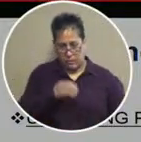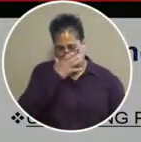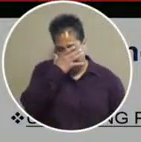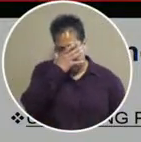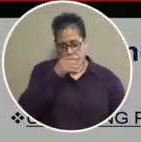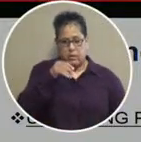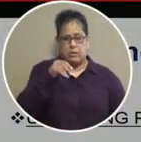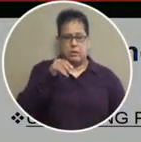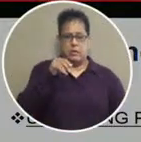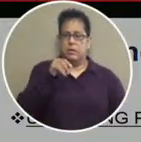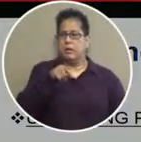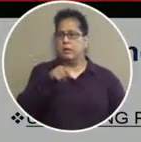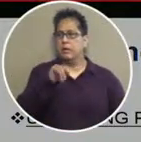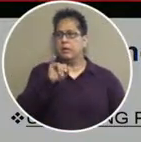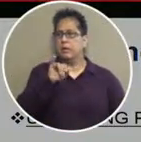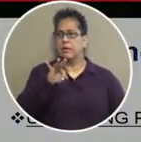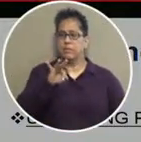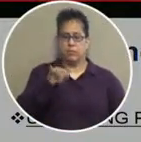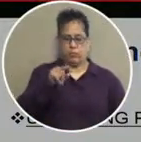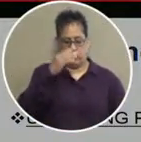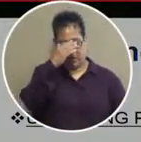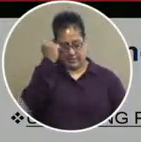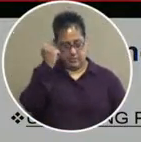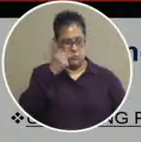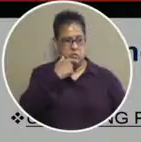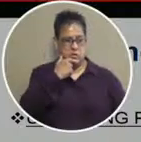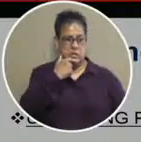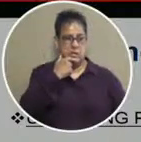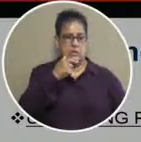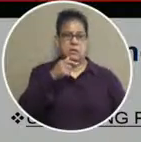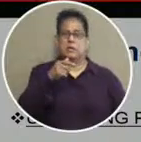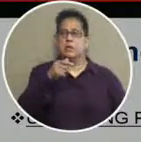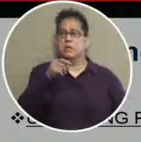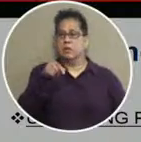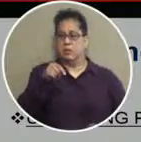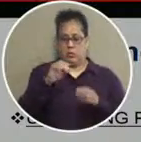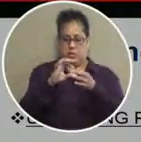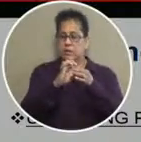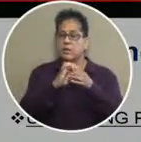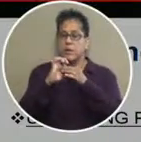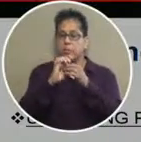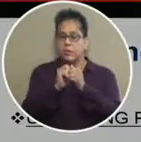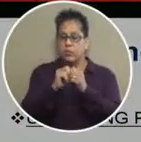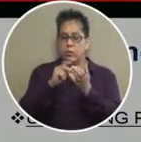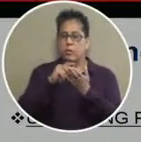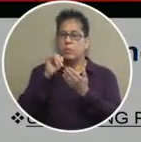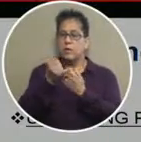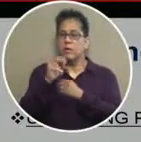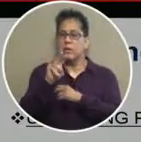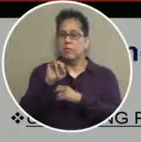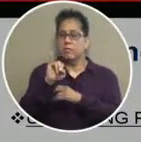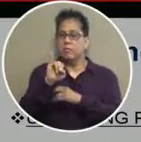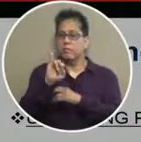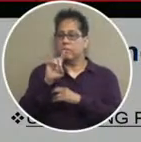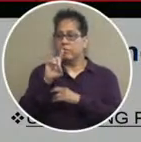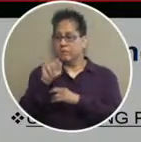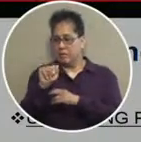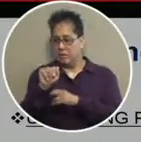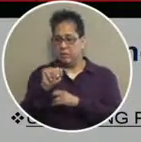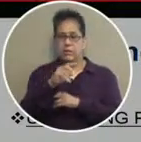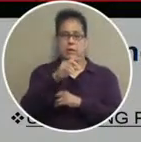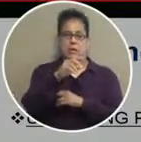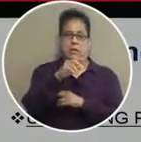Two of those that I think are exciting to mention are a collaboration with Project Vita, as well as a collaboration